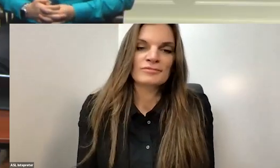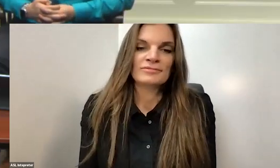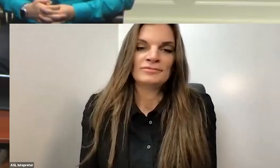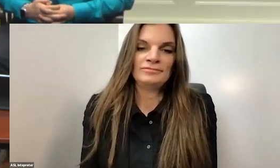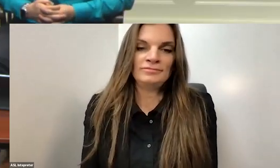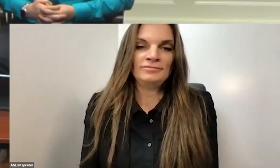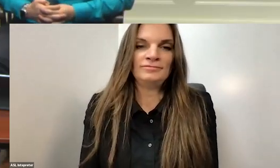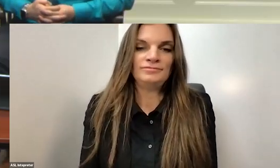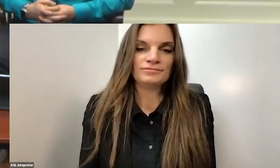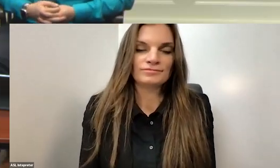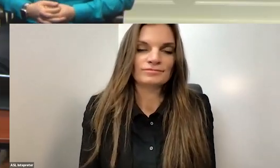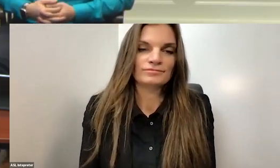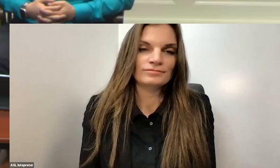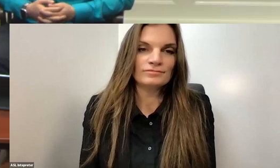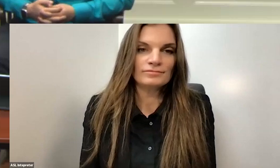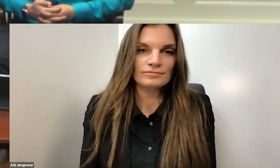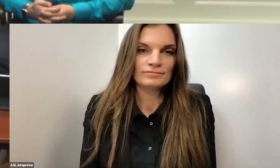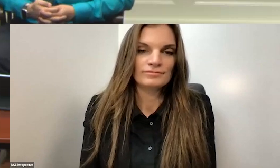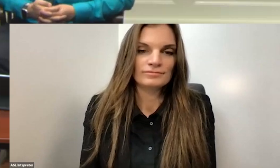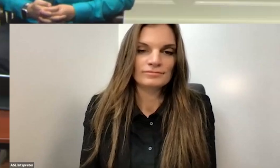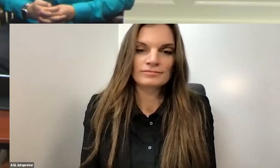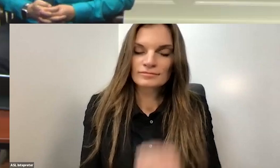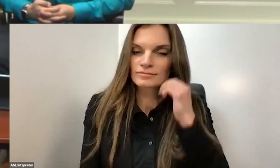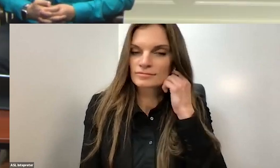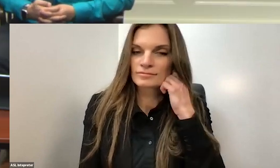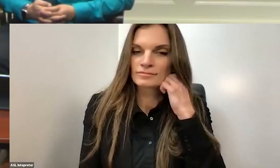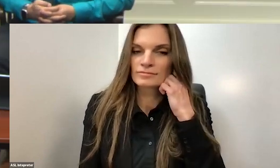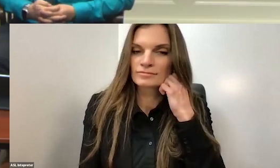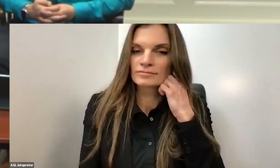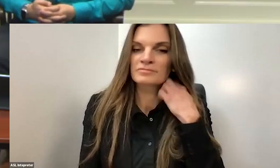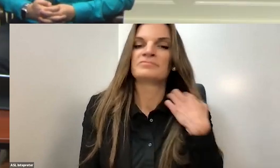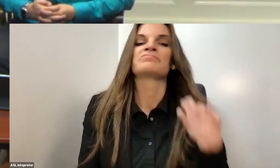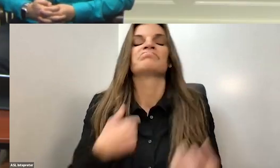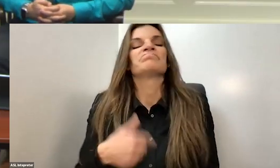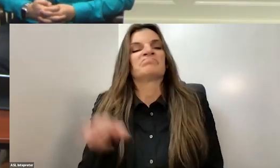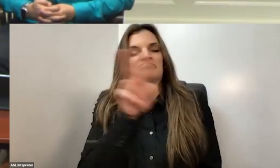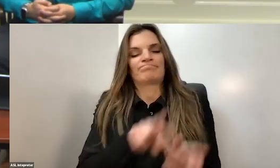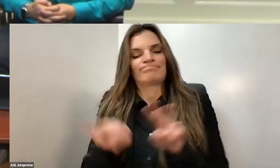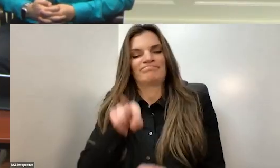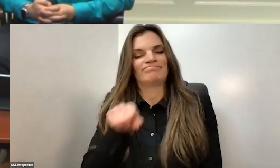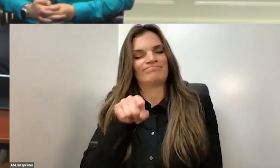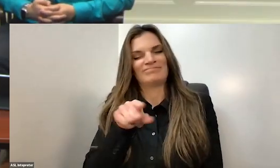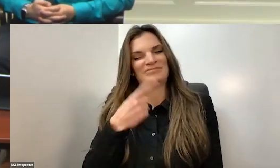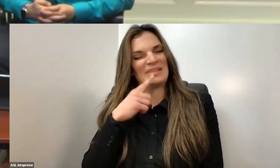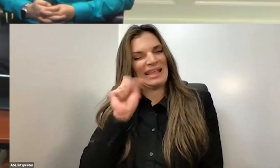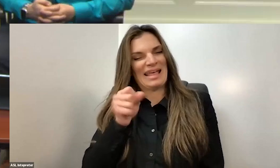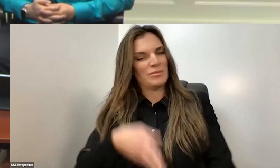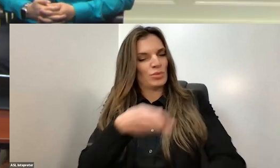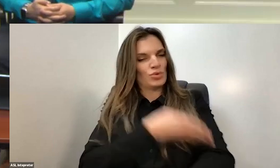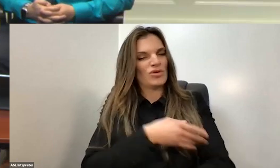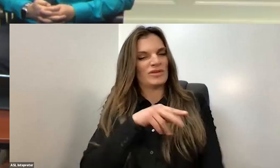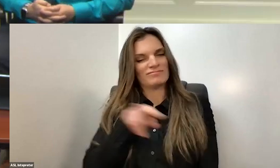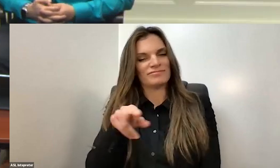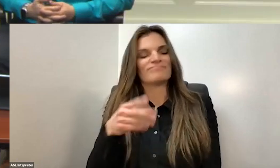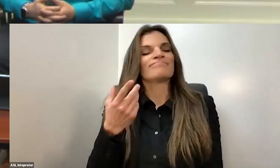that there has to be a way to do this in different ways. And then I came upon this event in Washington, D.C. called Accessibility